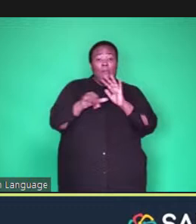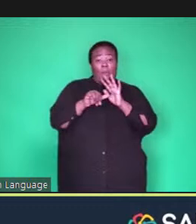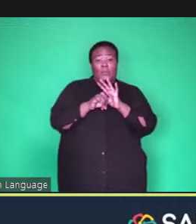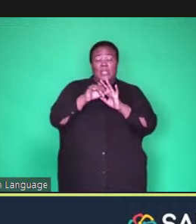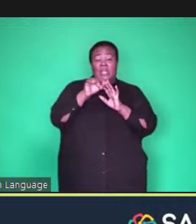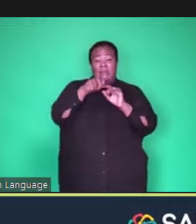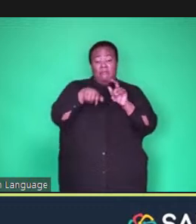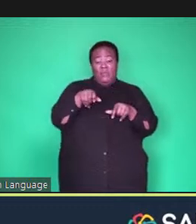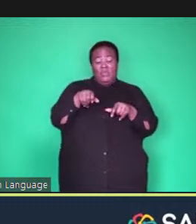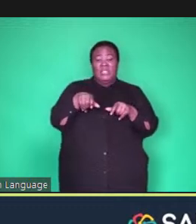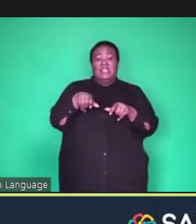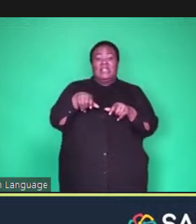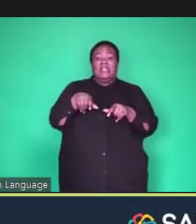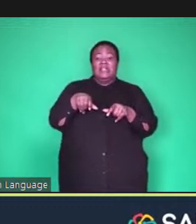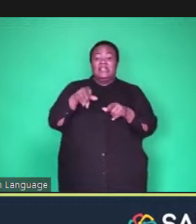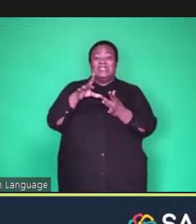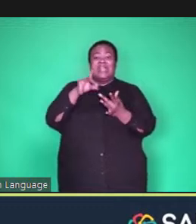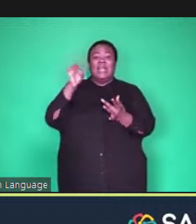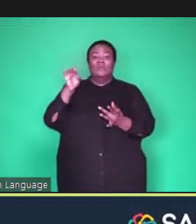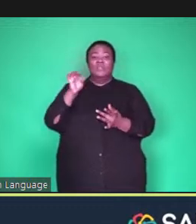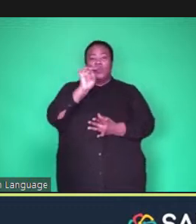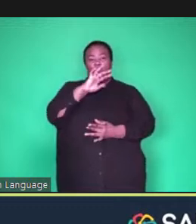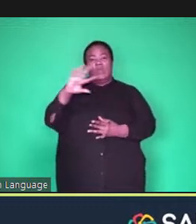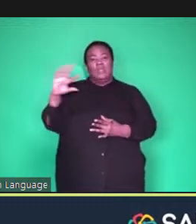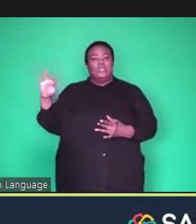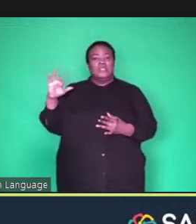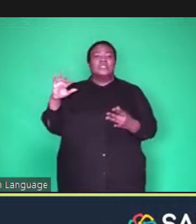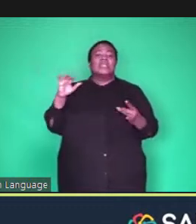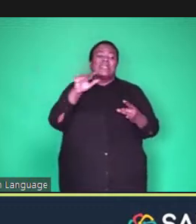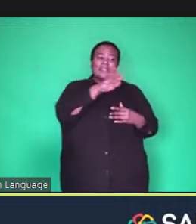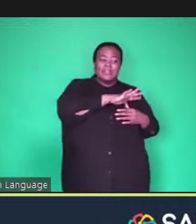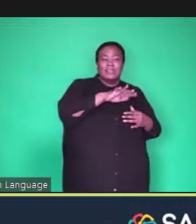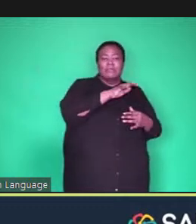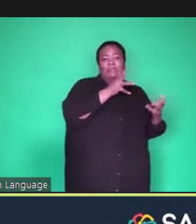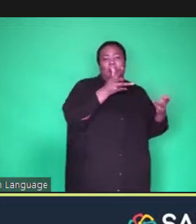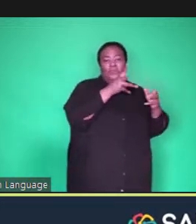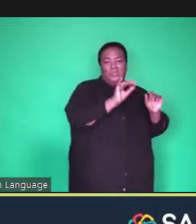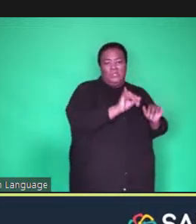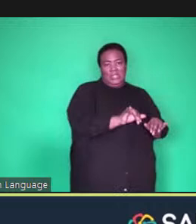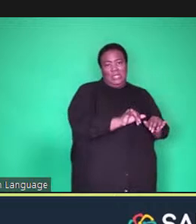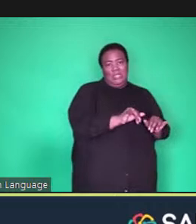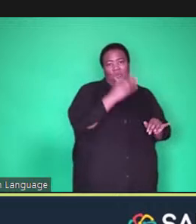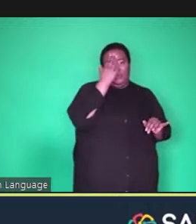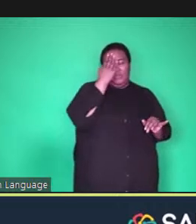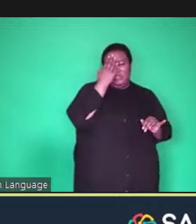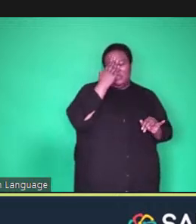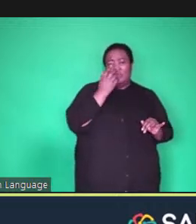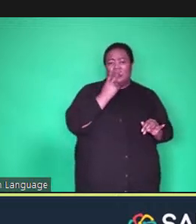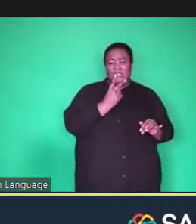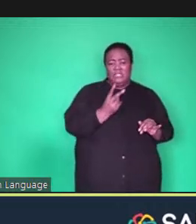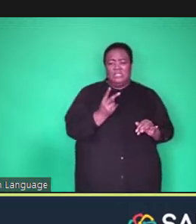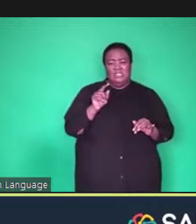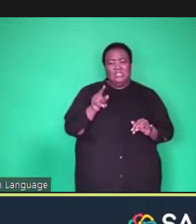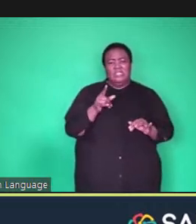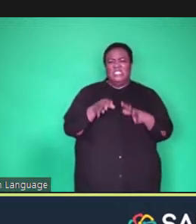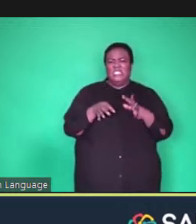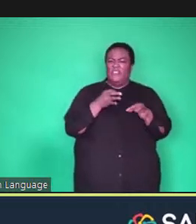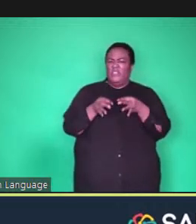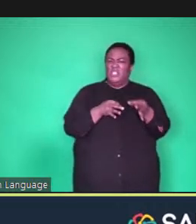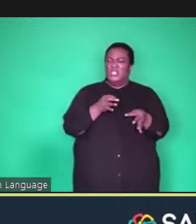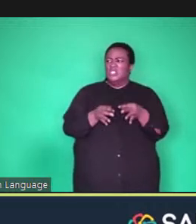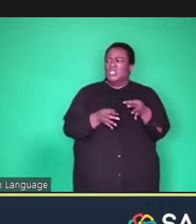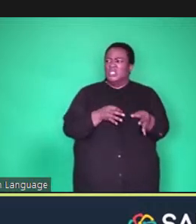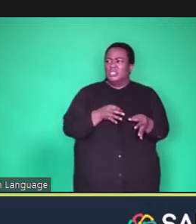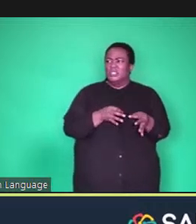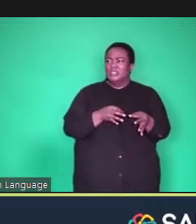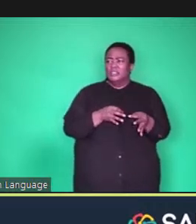place where they are staying. You see from this definition, it's the, oh, there's so much jumping up